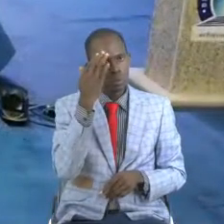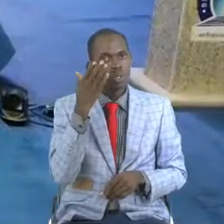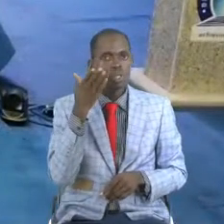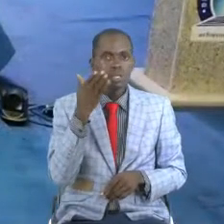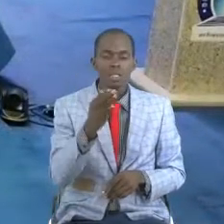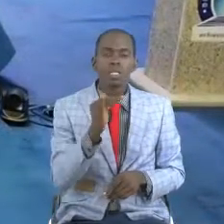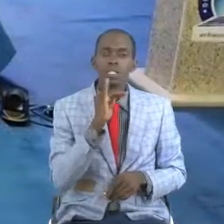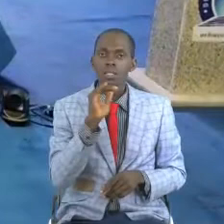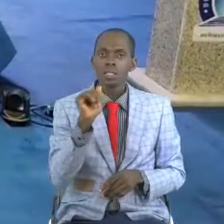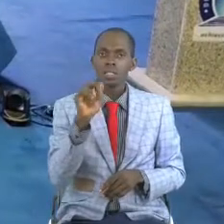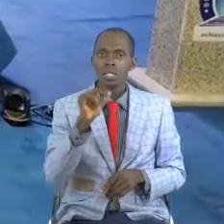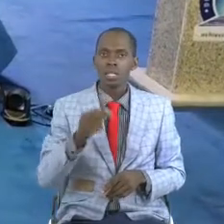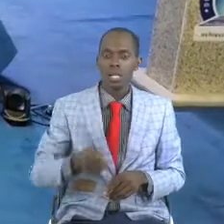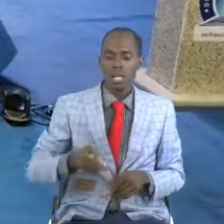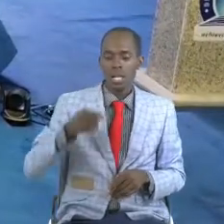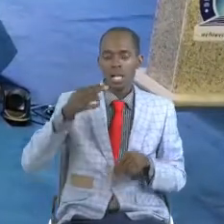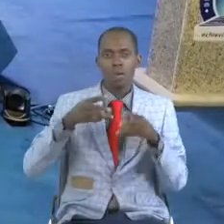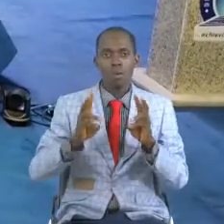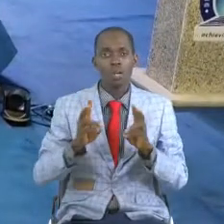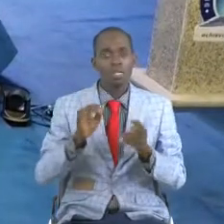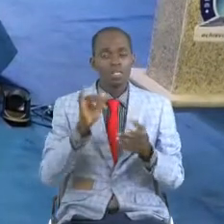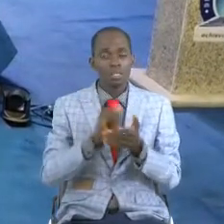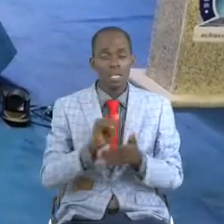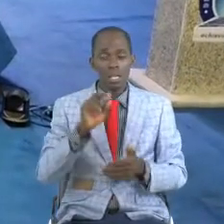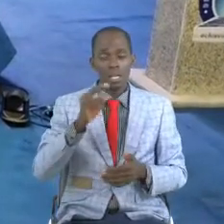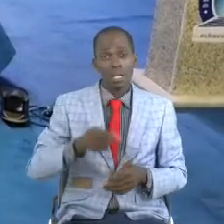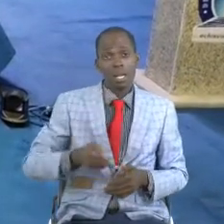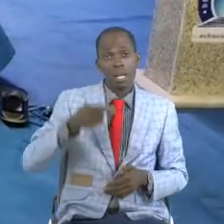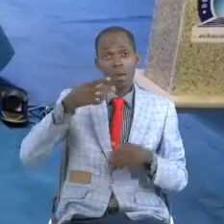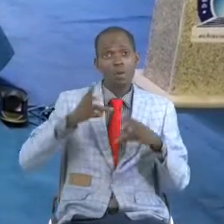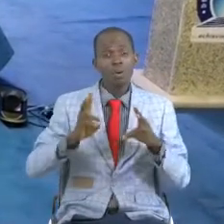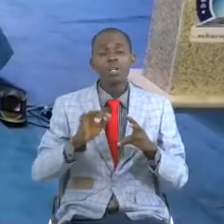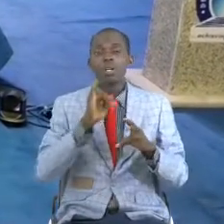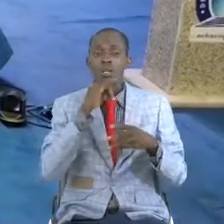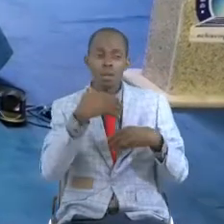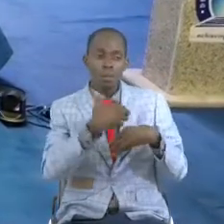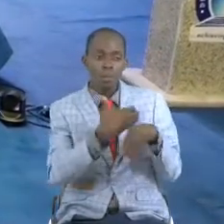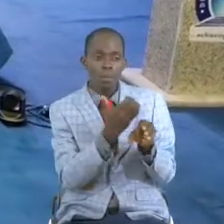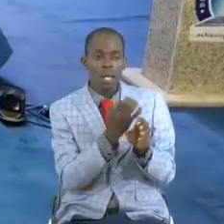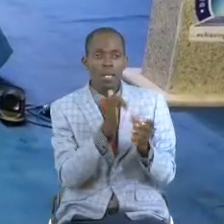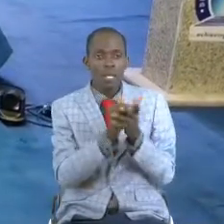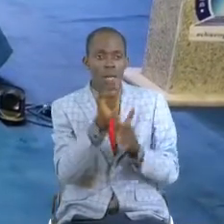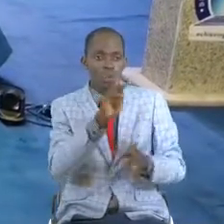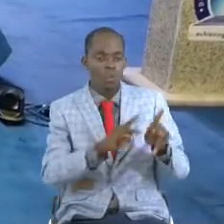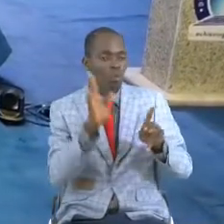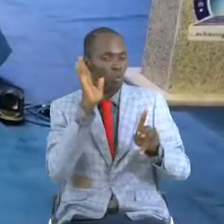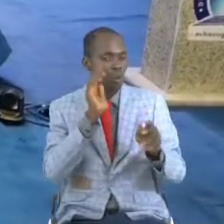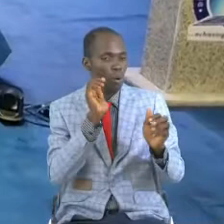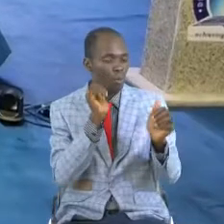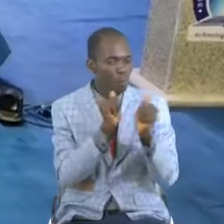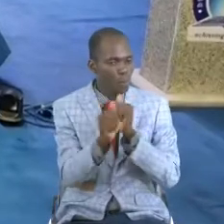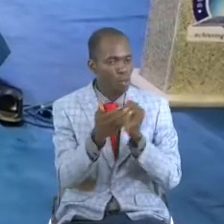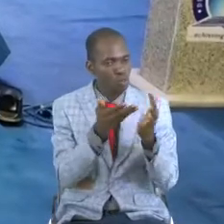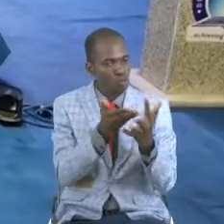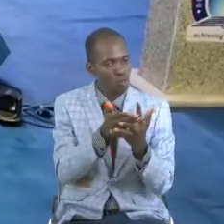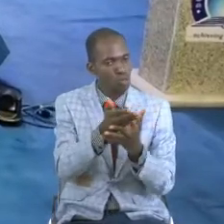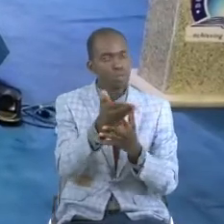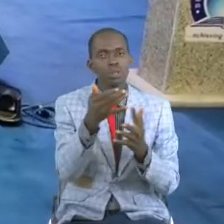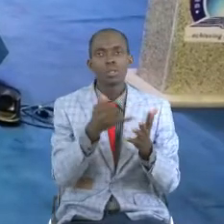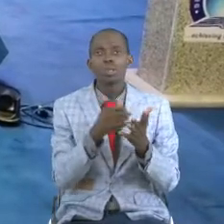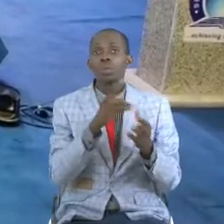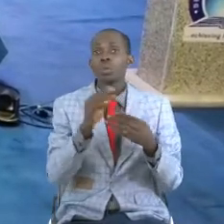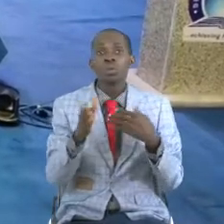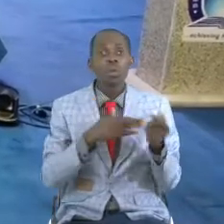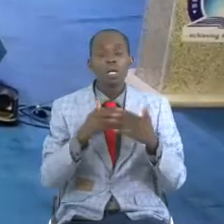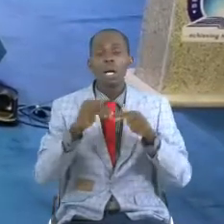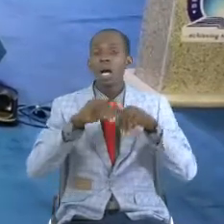And a highway is constructed that people will take that highway. No matter how good the way